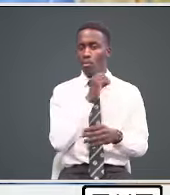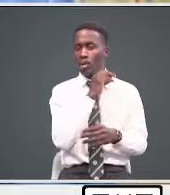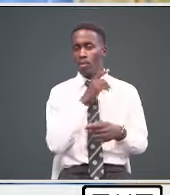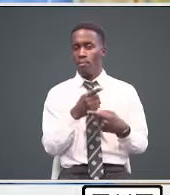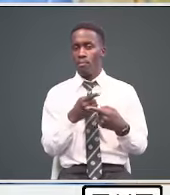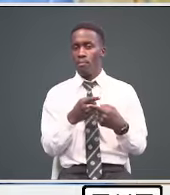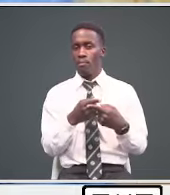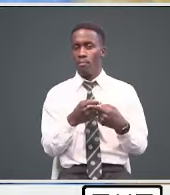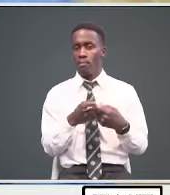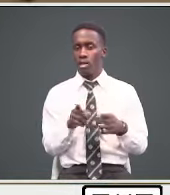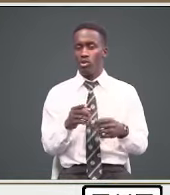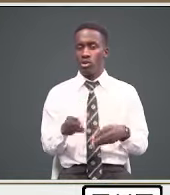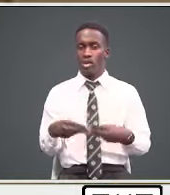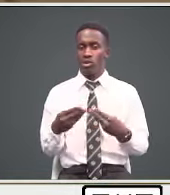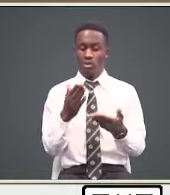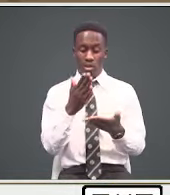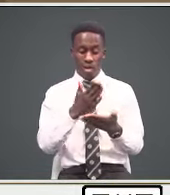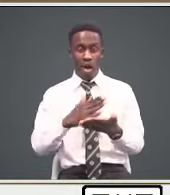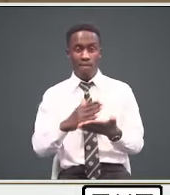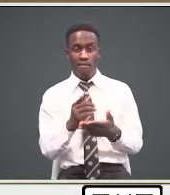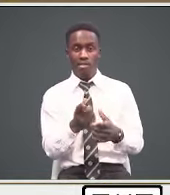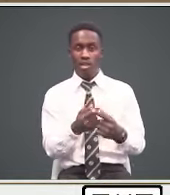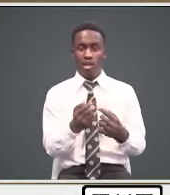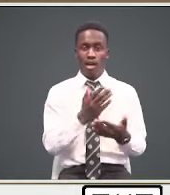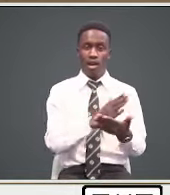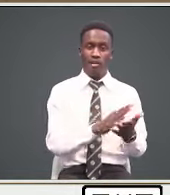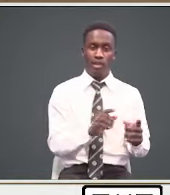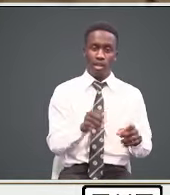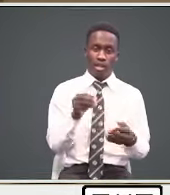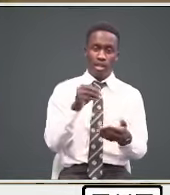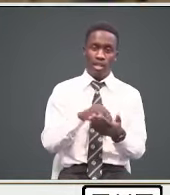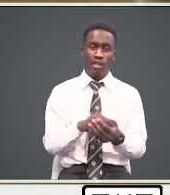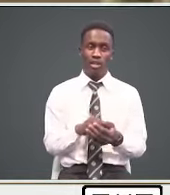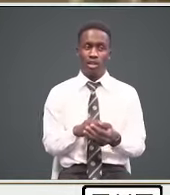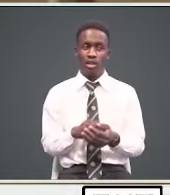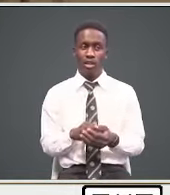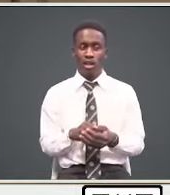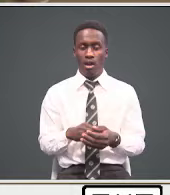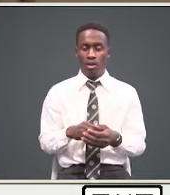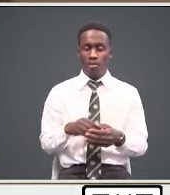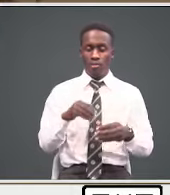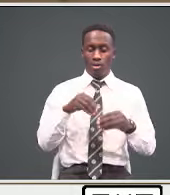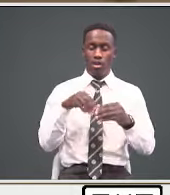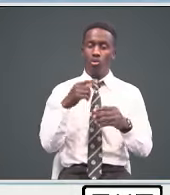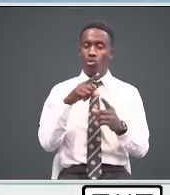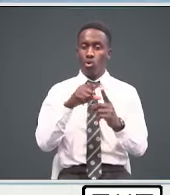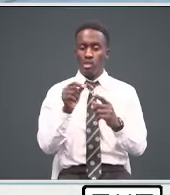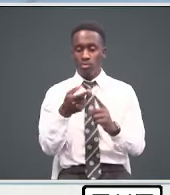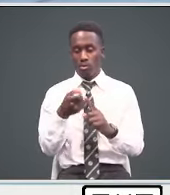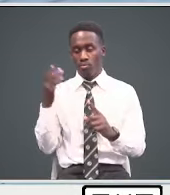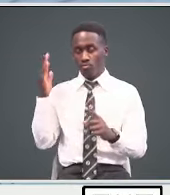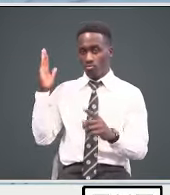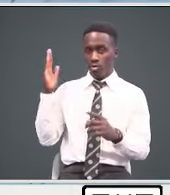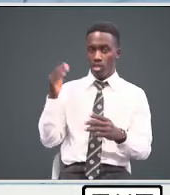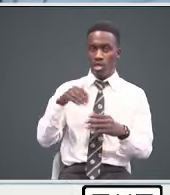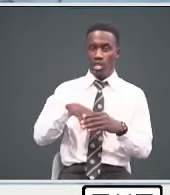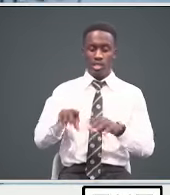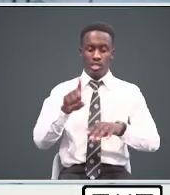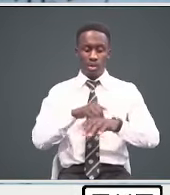of the full amount requested? According to this former employee, who left the institution in 2021, in the period